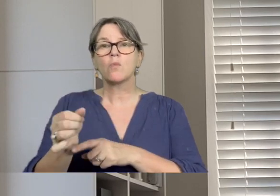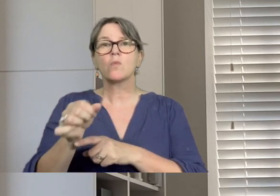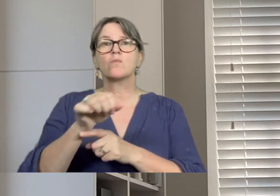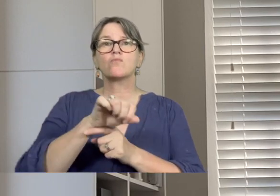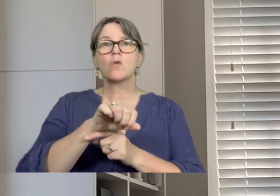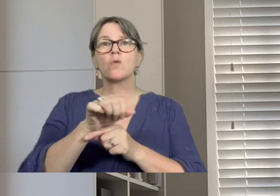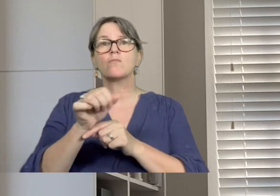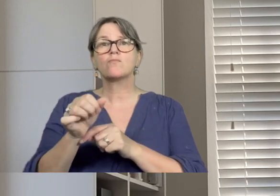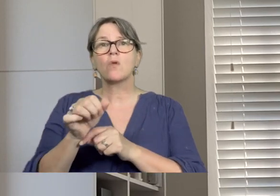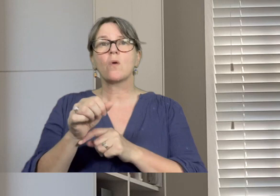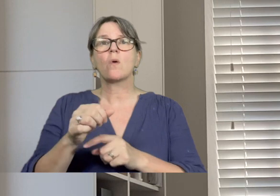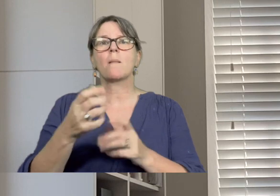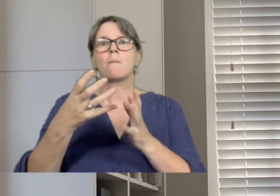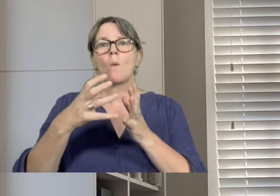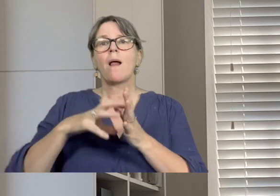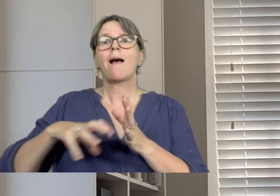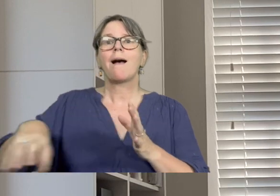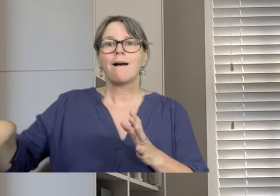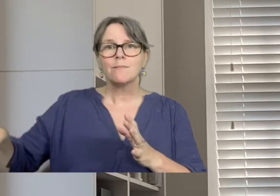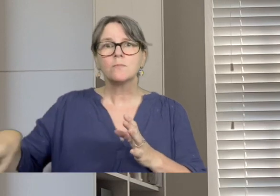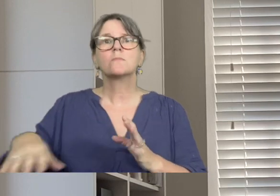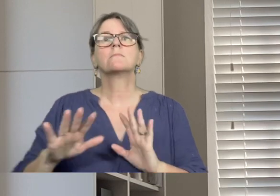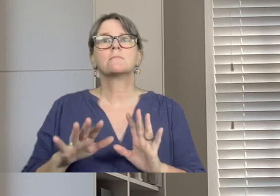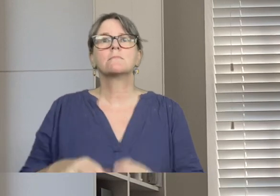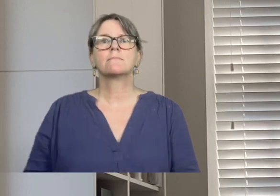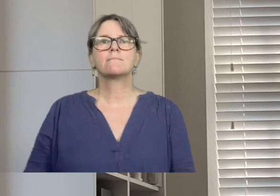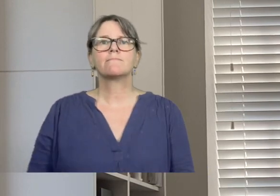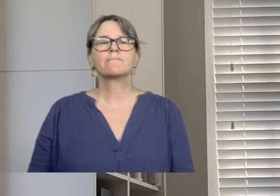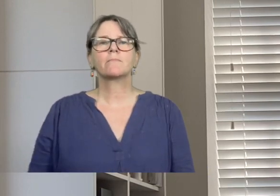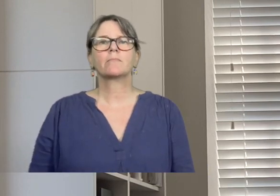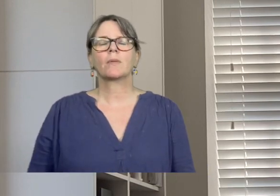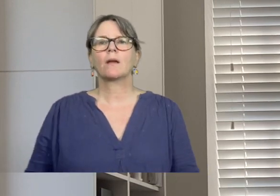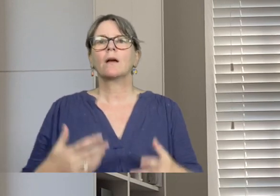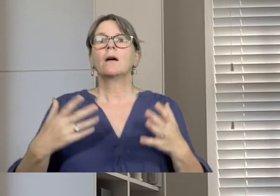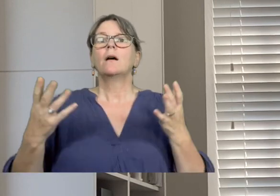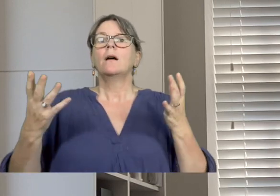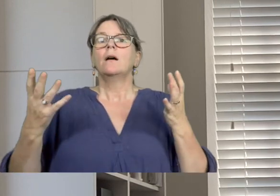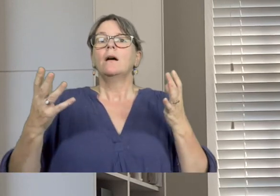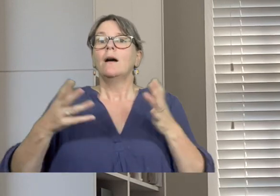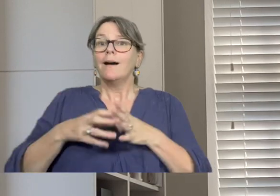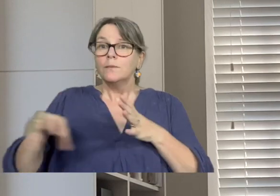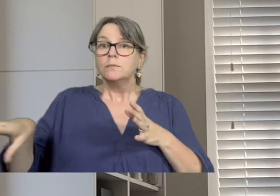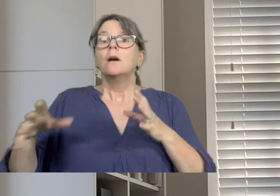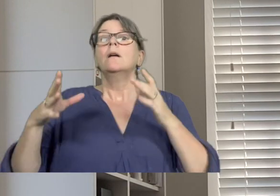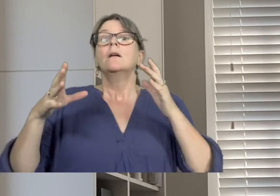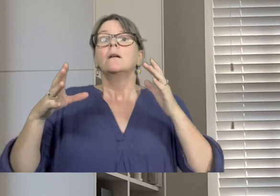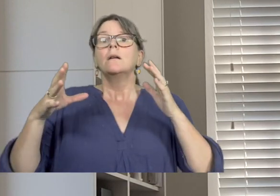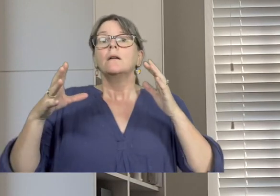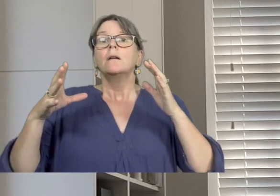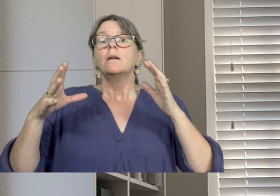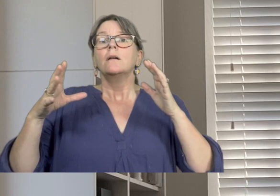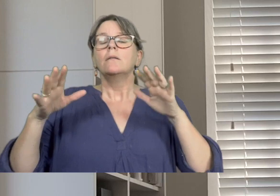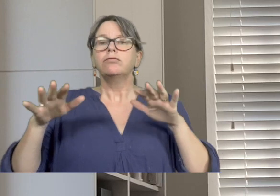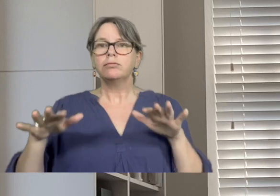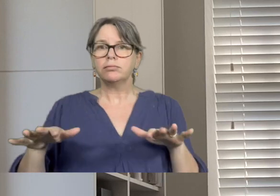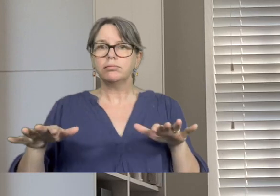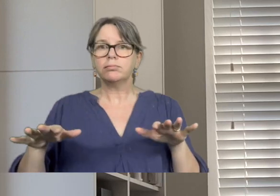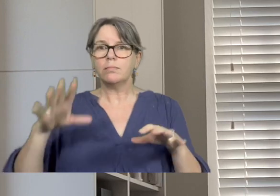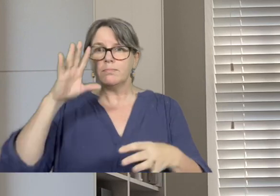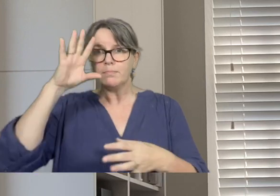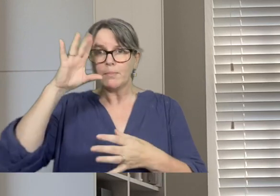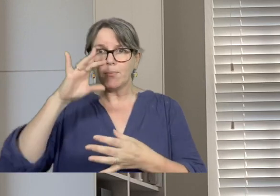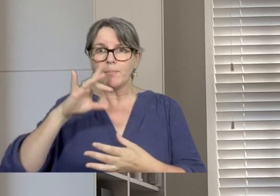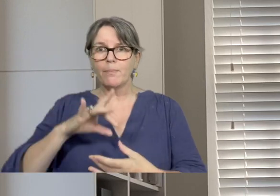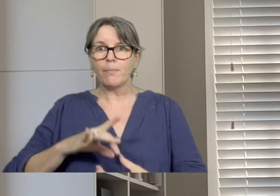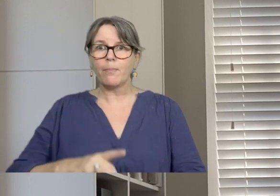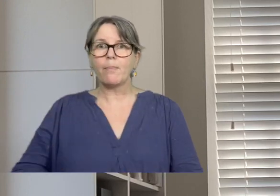wish or have time for. Roll again to the side, take the ball out, have a moment of settling and just enjoying the sense